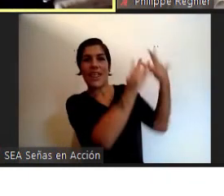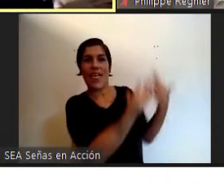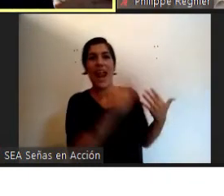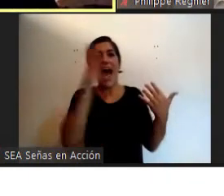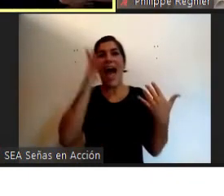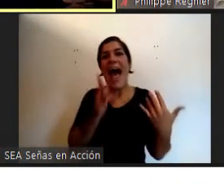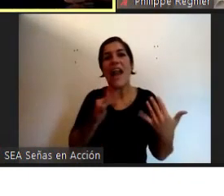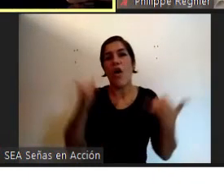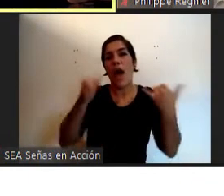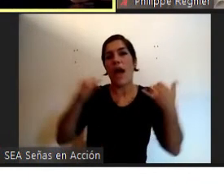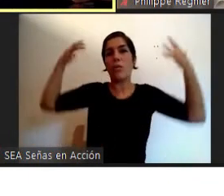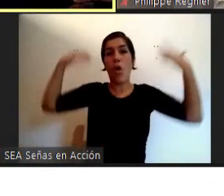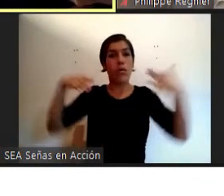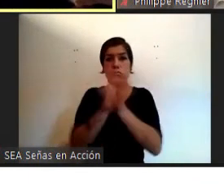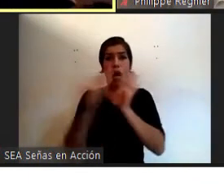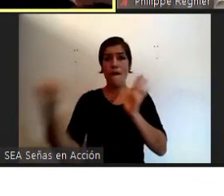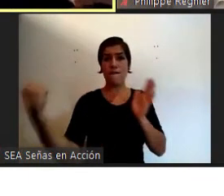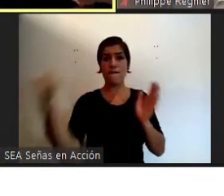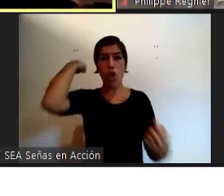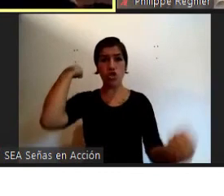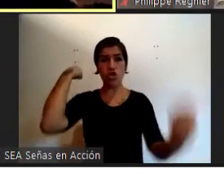of standard view.